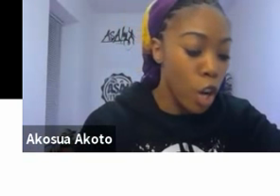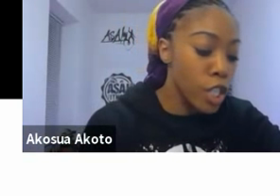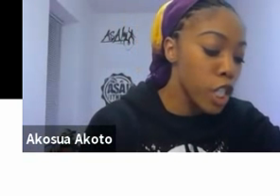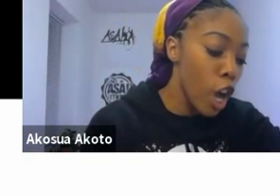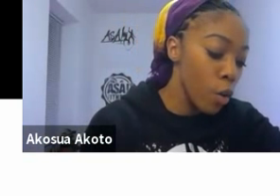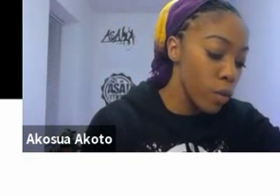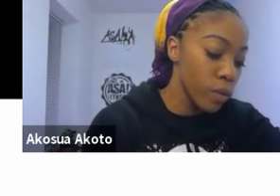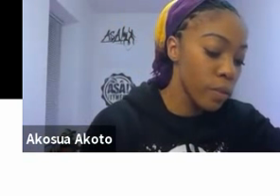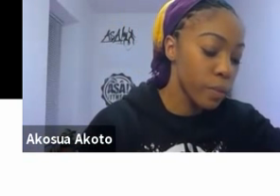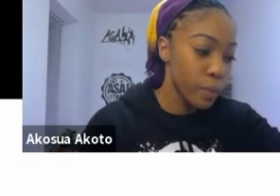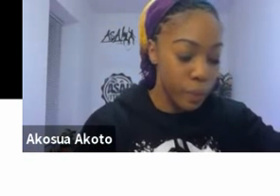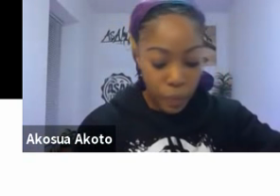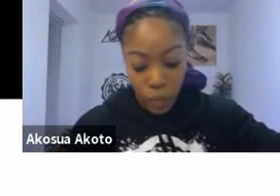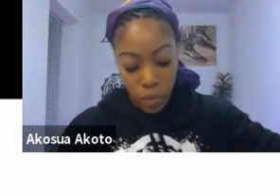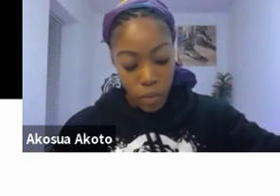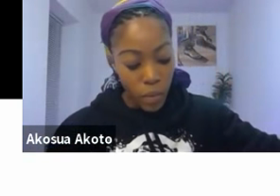So it's slow.